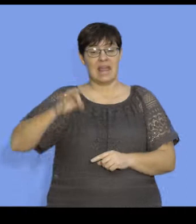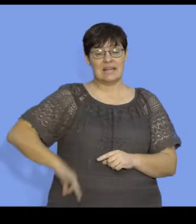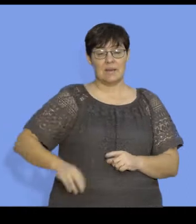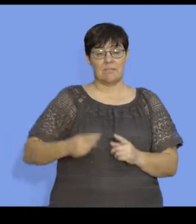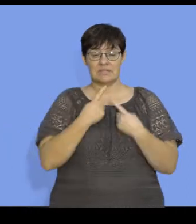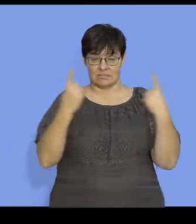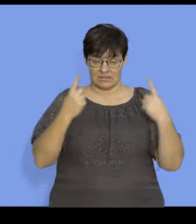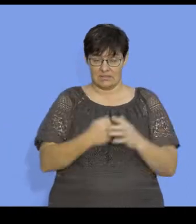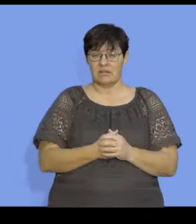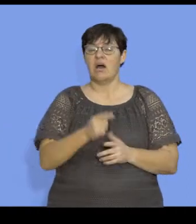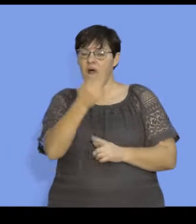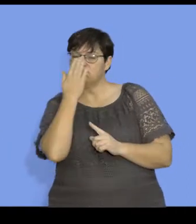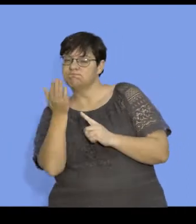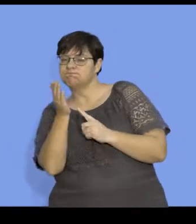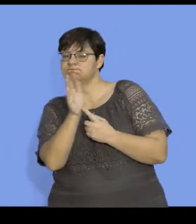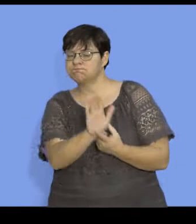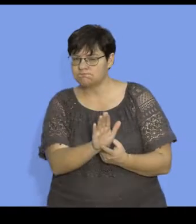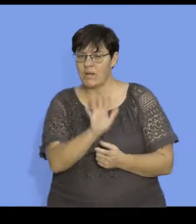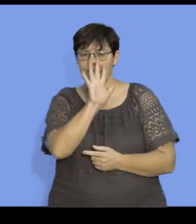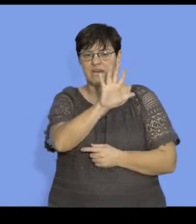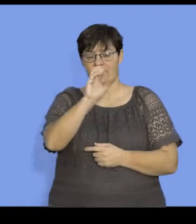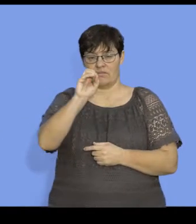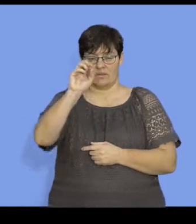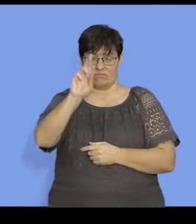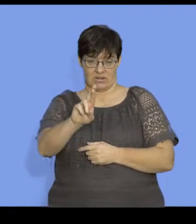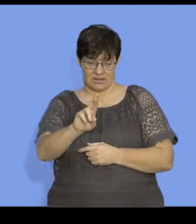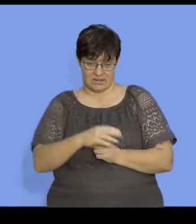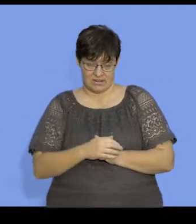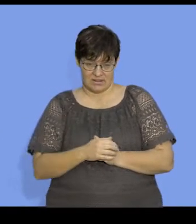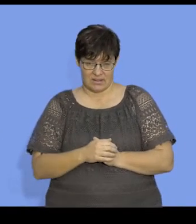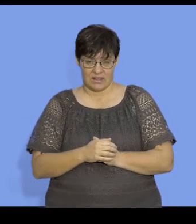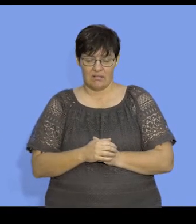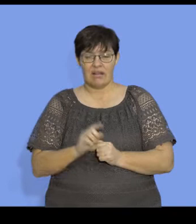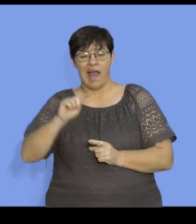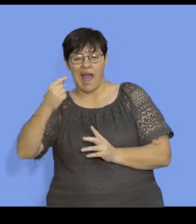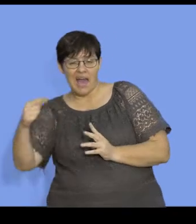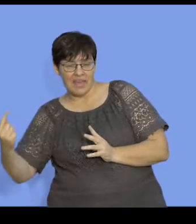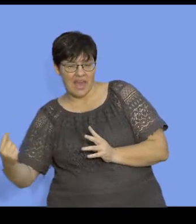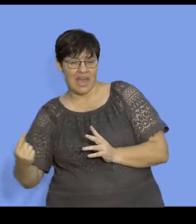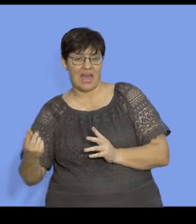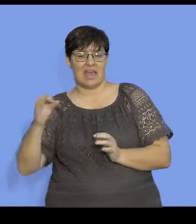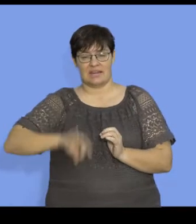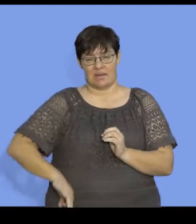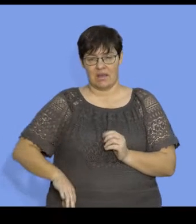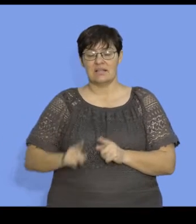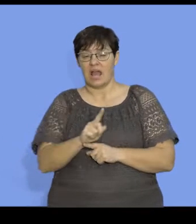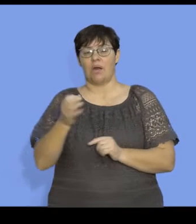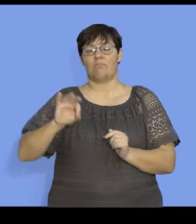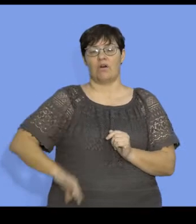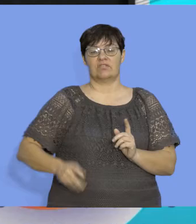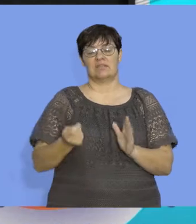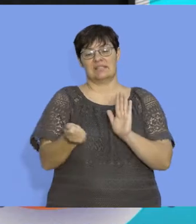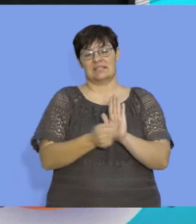500 Rand under my other incomes as profit on sale of asset. Please, this